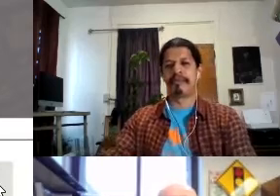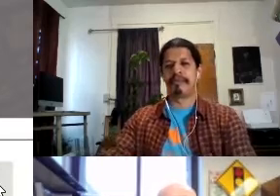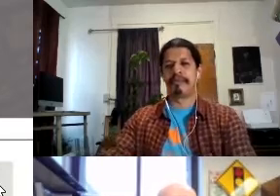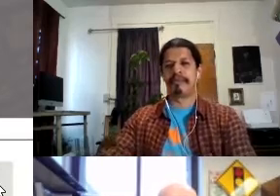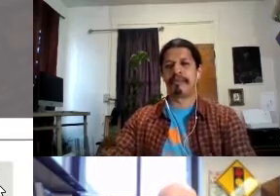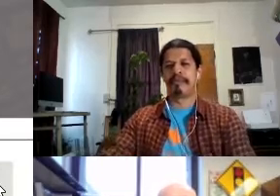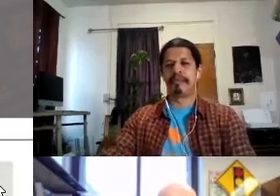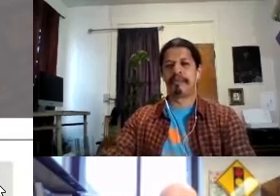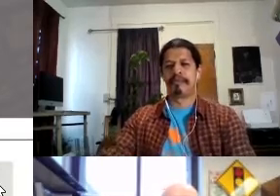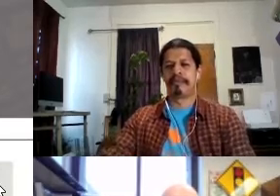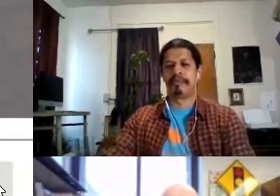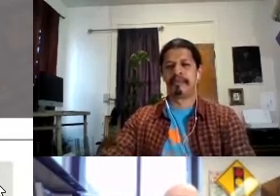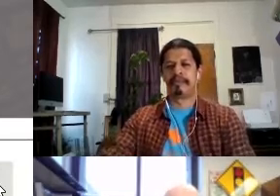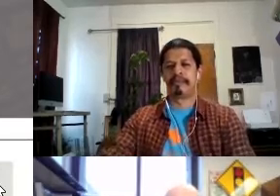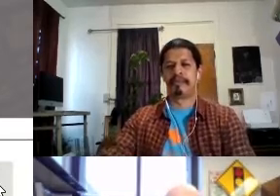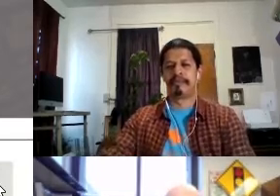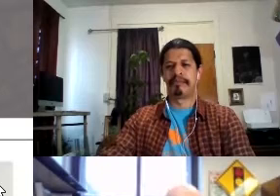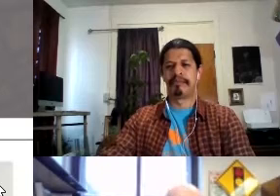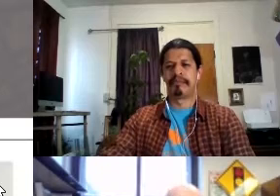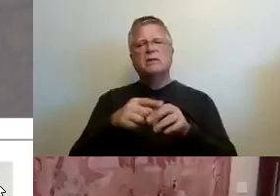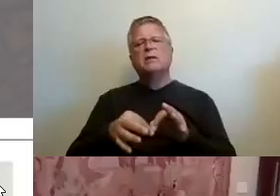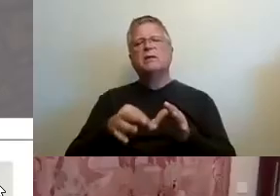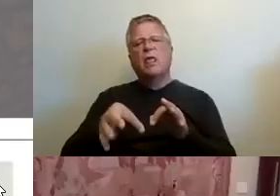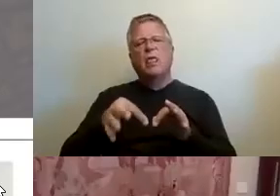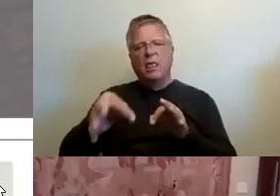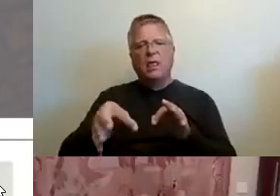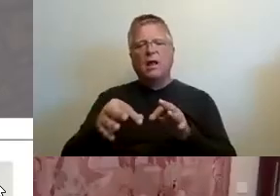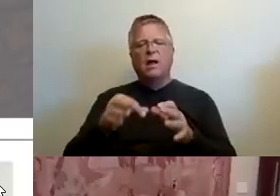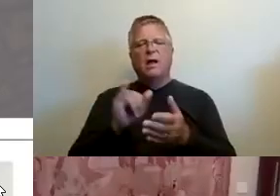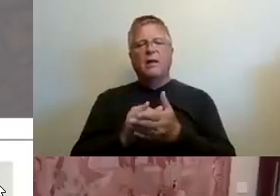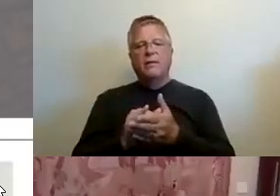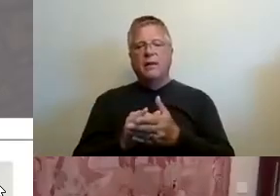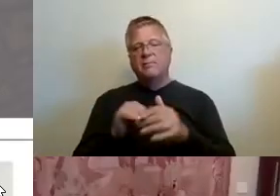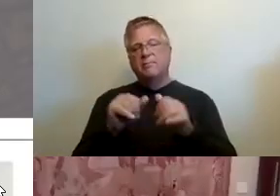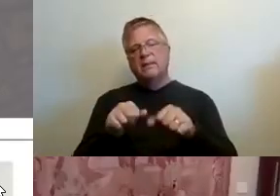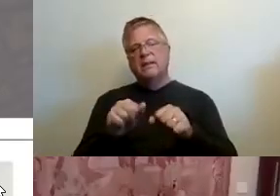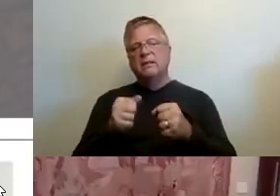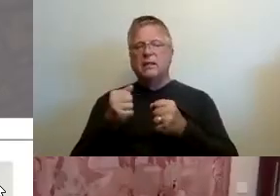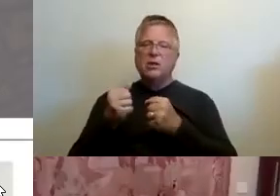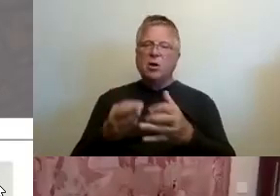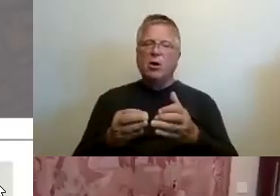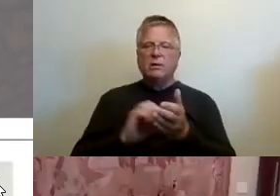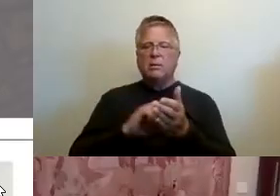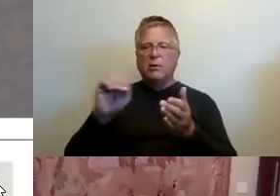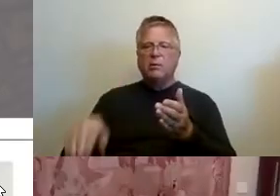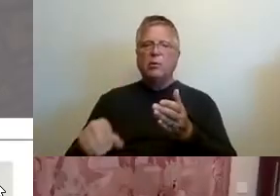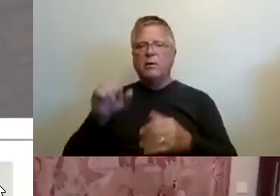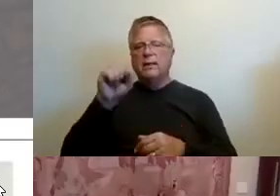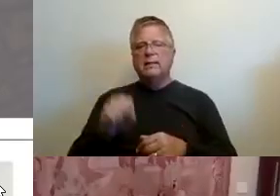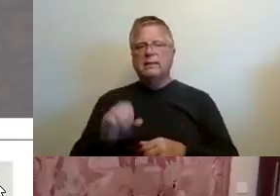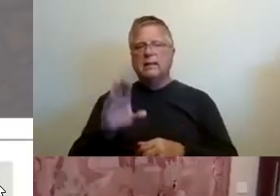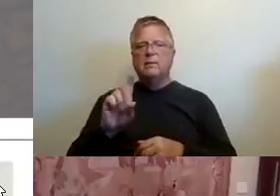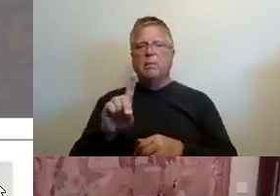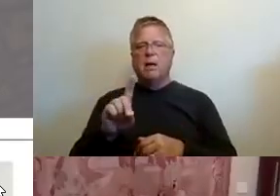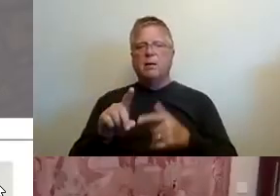evaluated specifically was intersection delay that would be potentially caused by removing the southbound left-hand turn